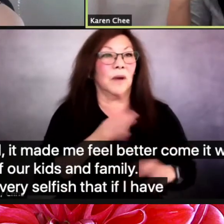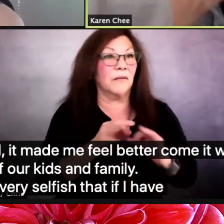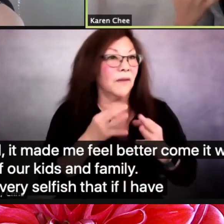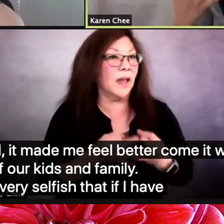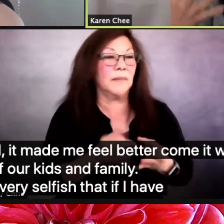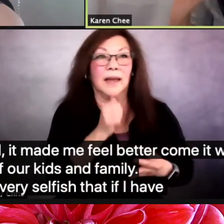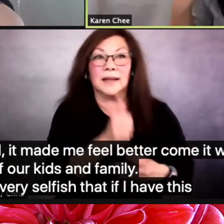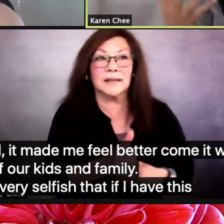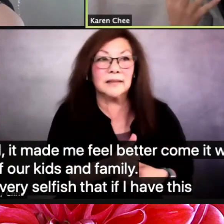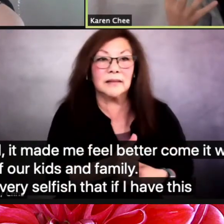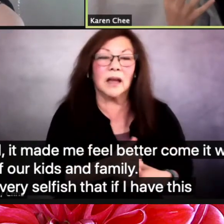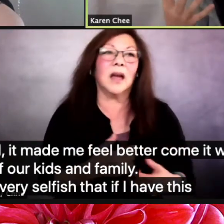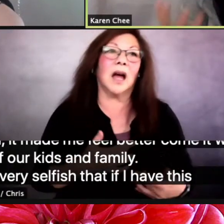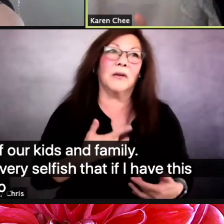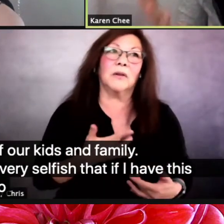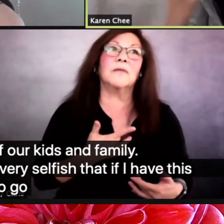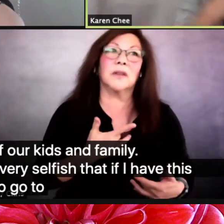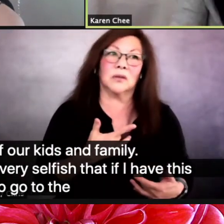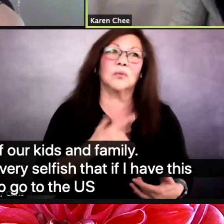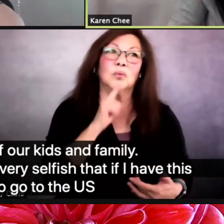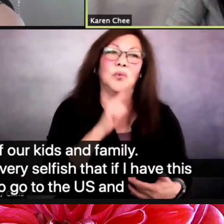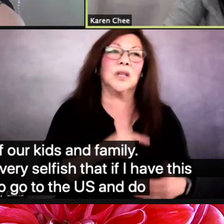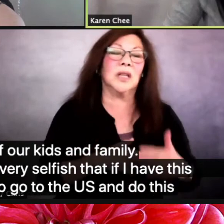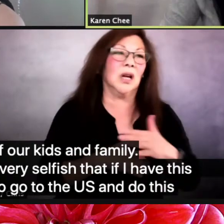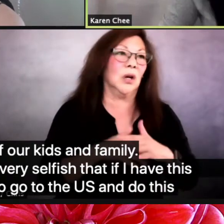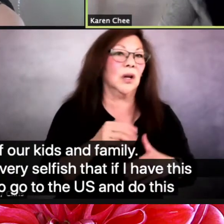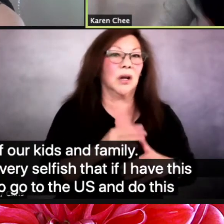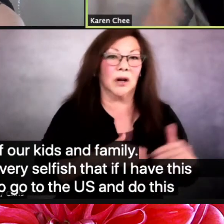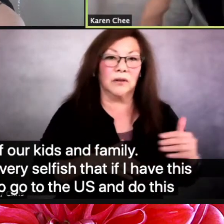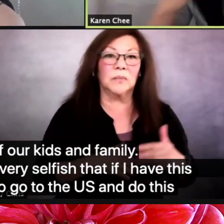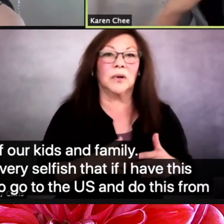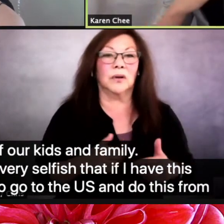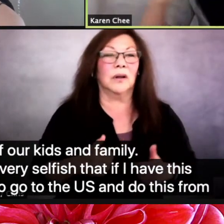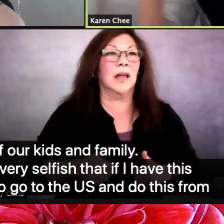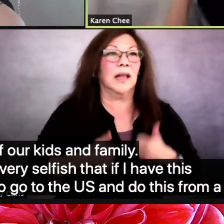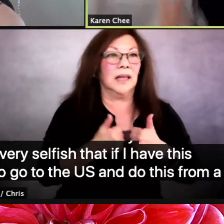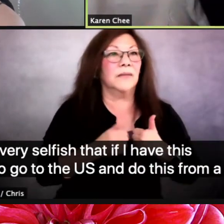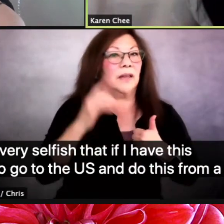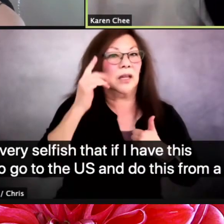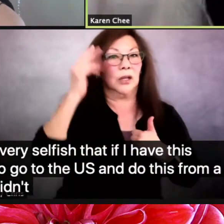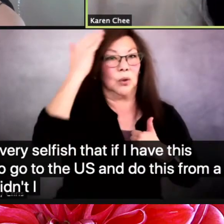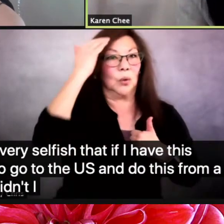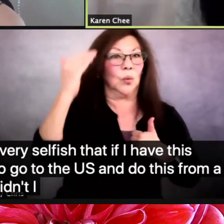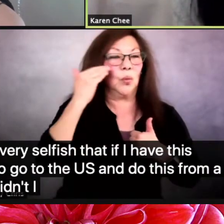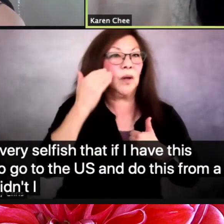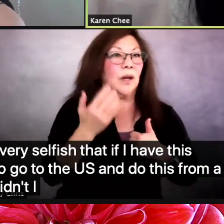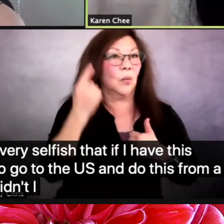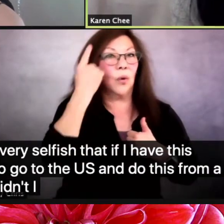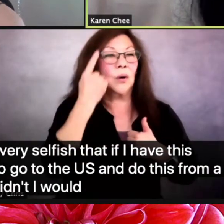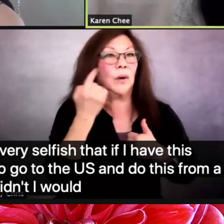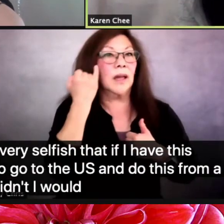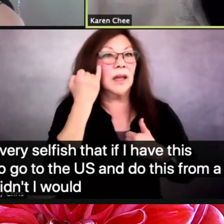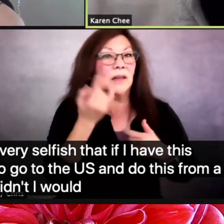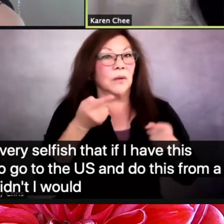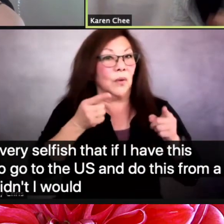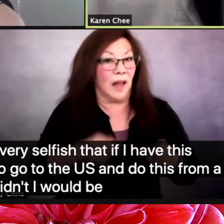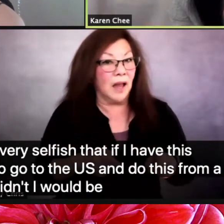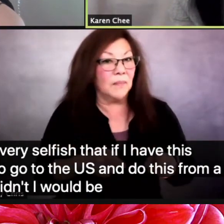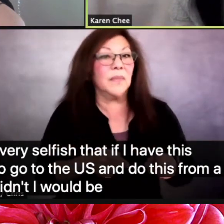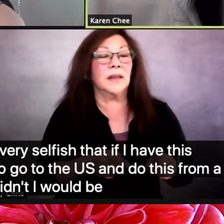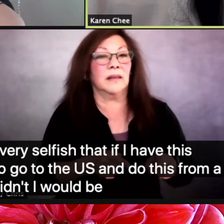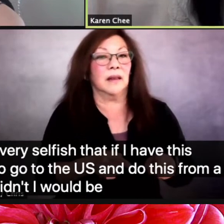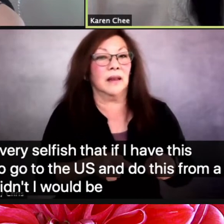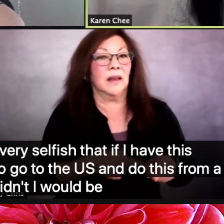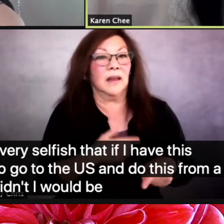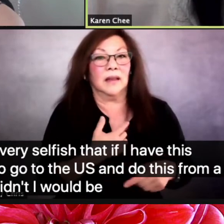do it, she was like, I would be more uncomfortable living, in Korea and wondering what would have happened if I had done that. And she was saying it was not, the